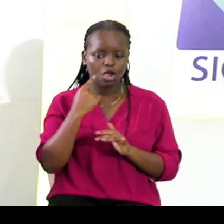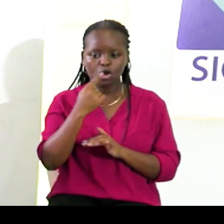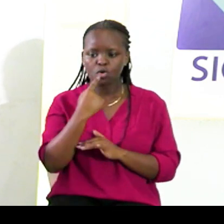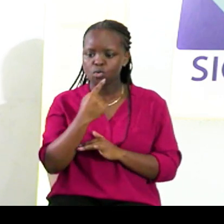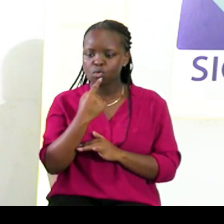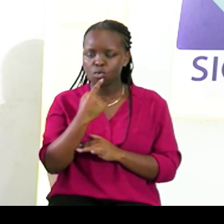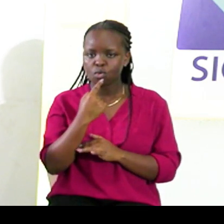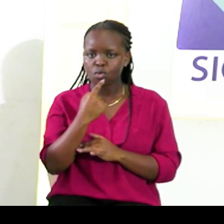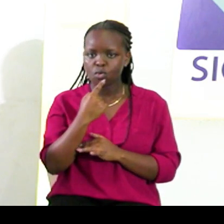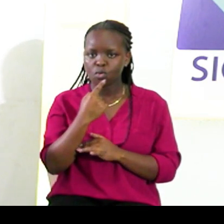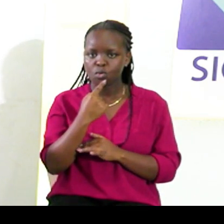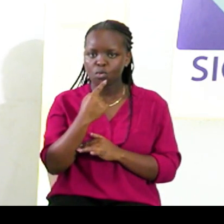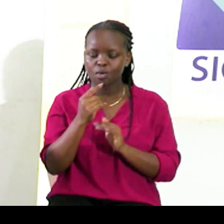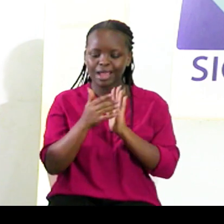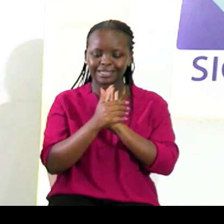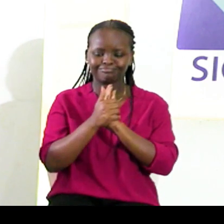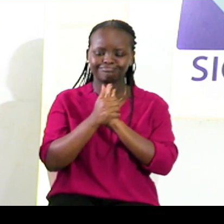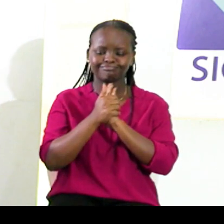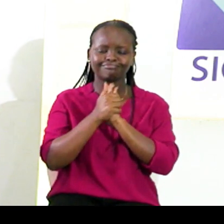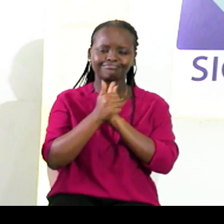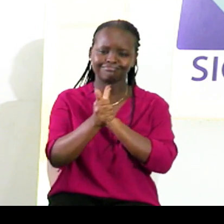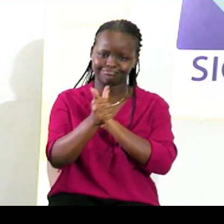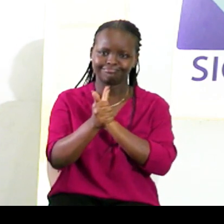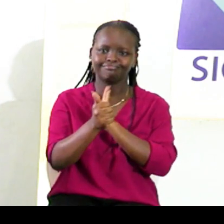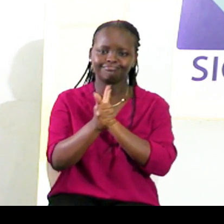an expert in